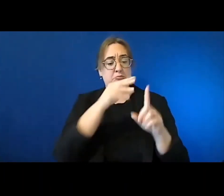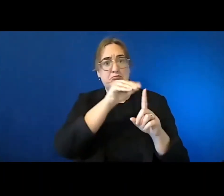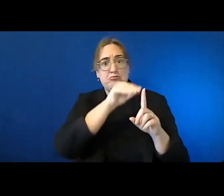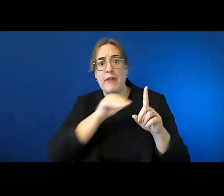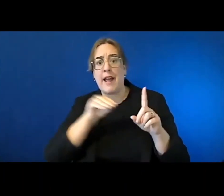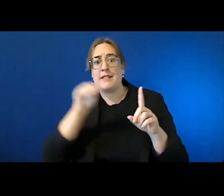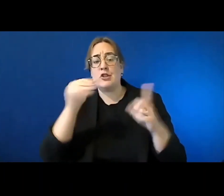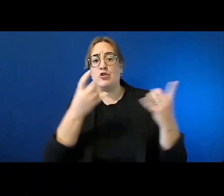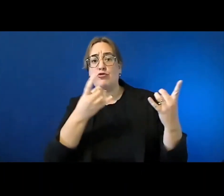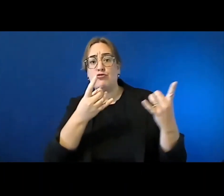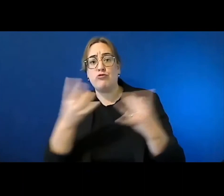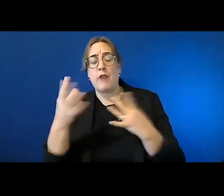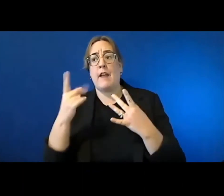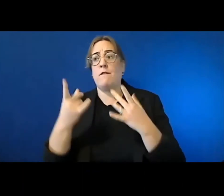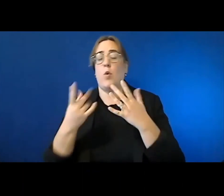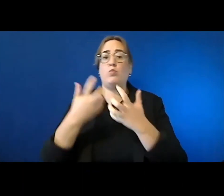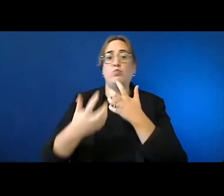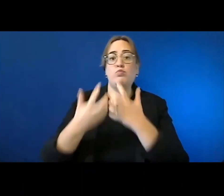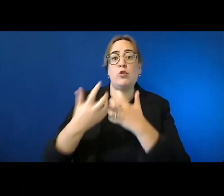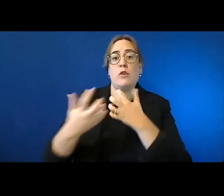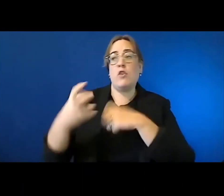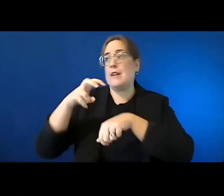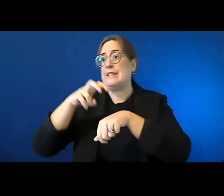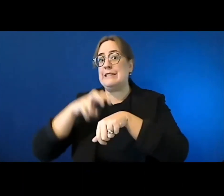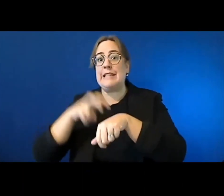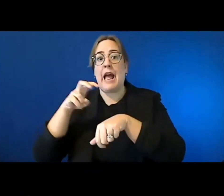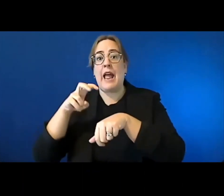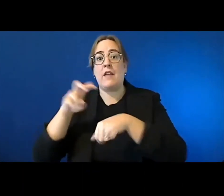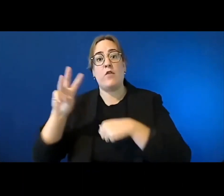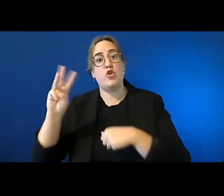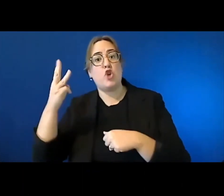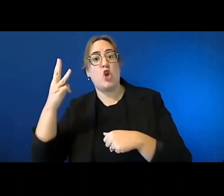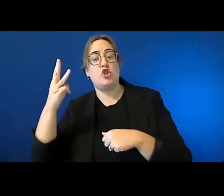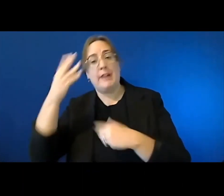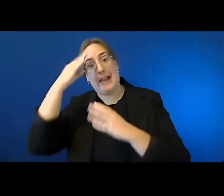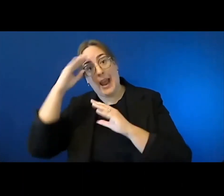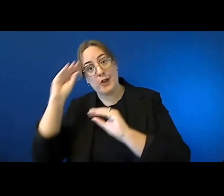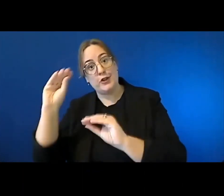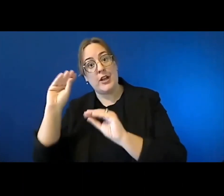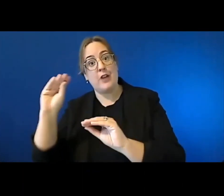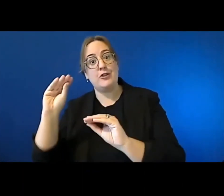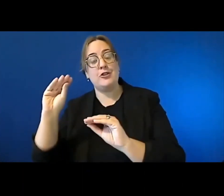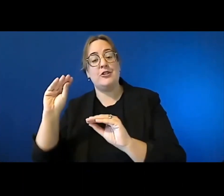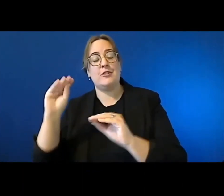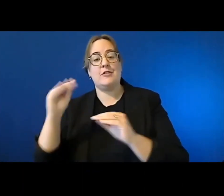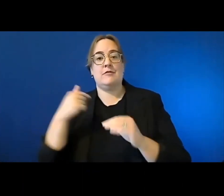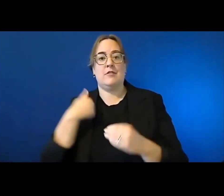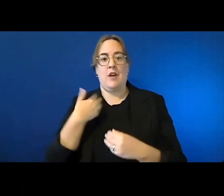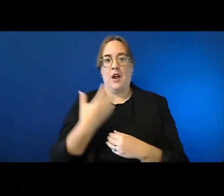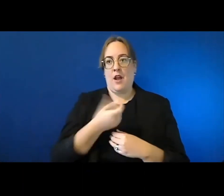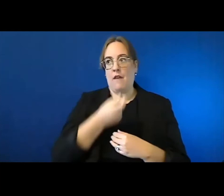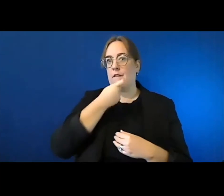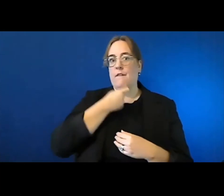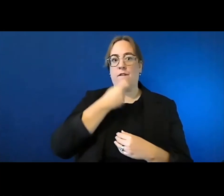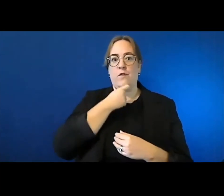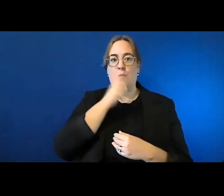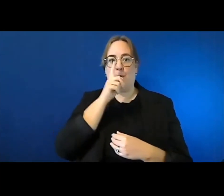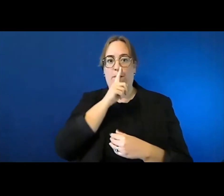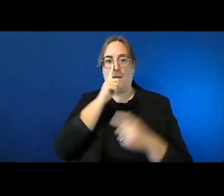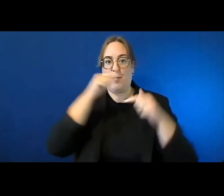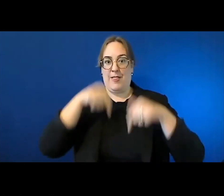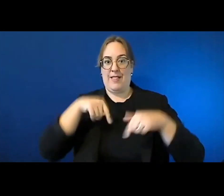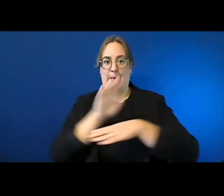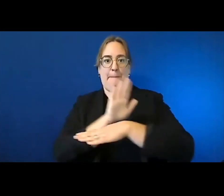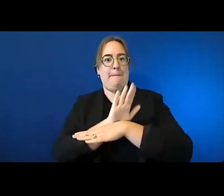tertiary education or into university in this presentation. We have a couple of panelists here